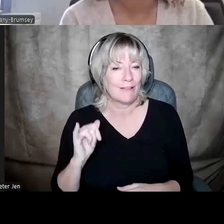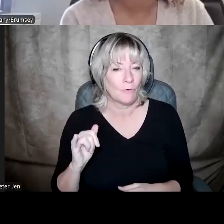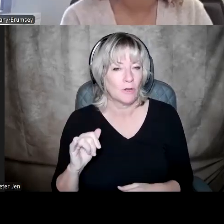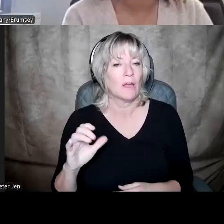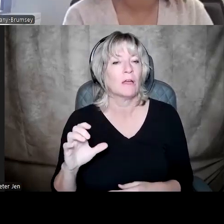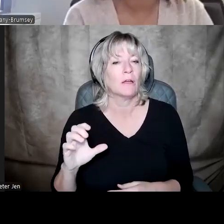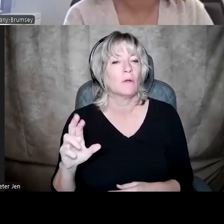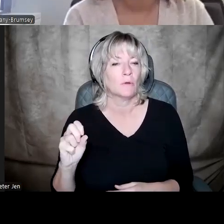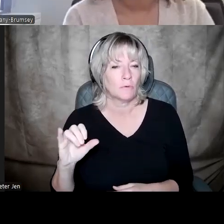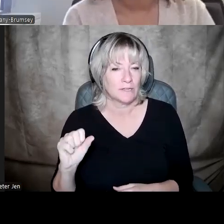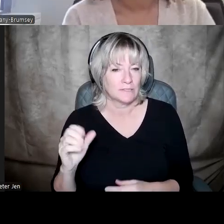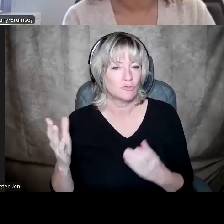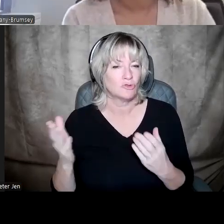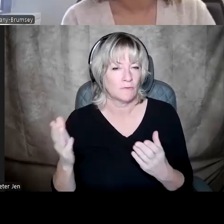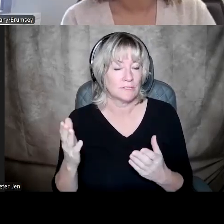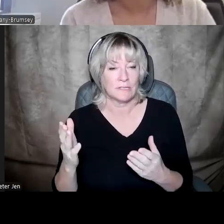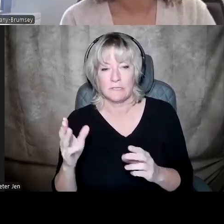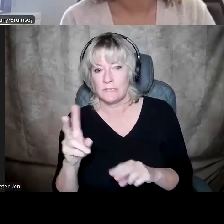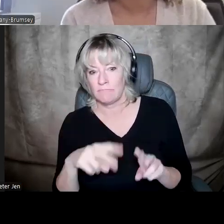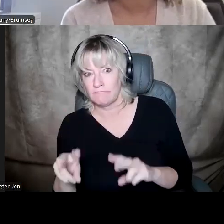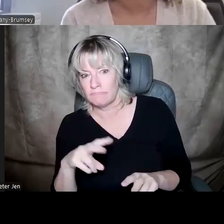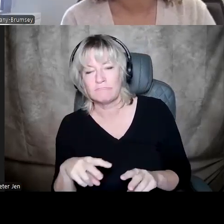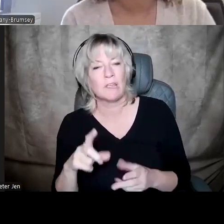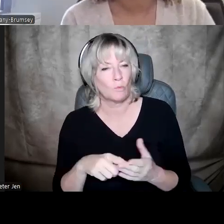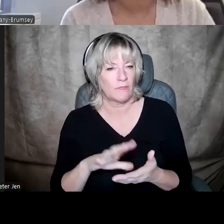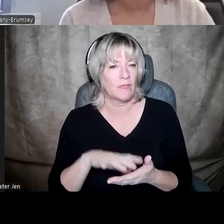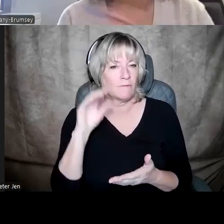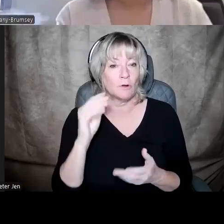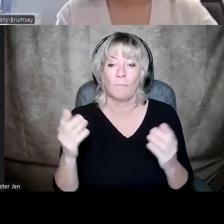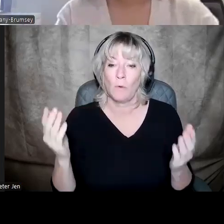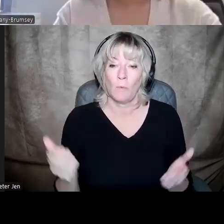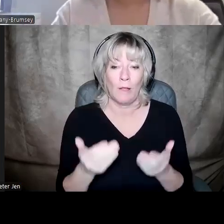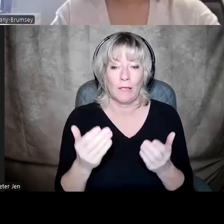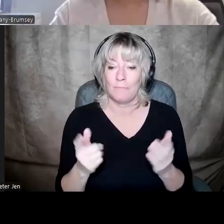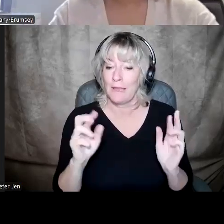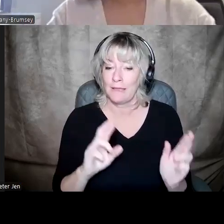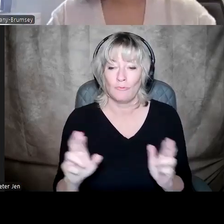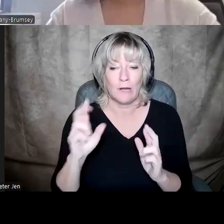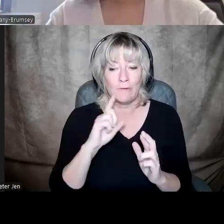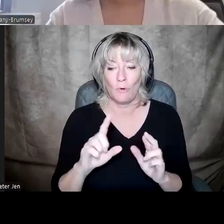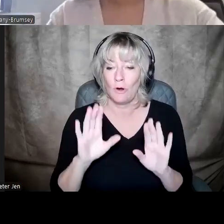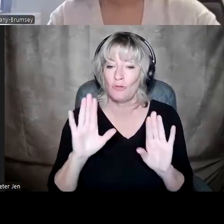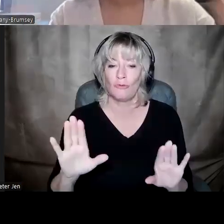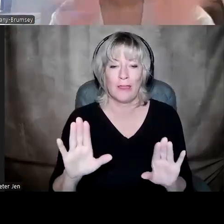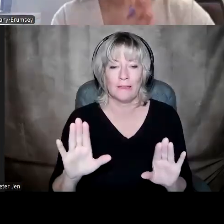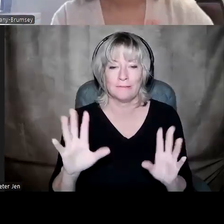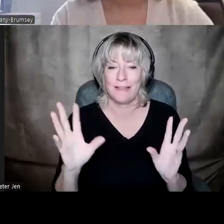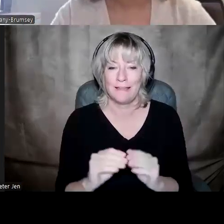evaluation and the learnings from that. So welcome, and strap in for a great, buckle up for a great episode.